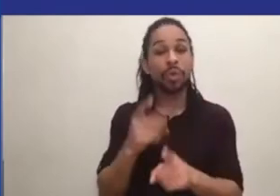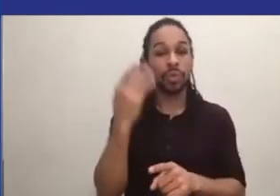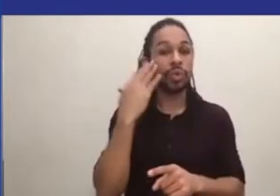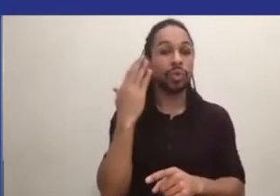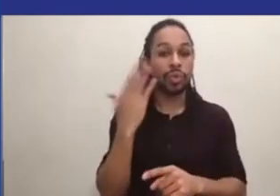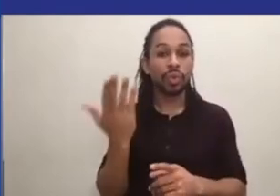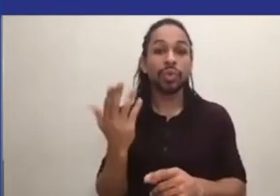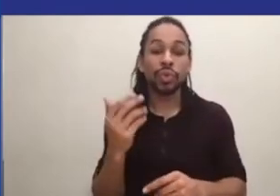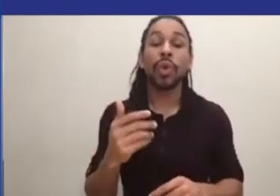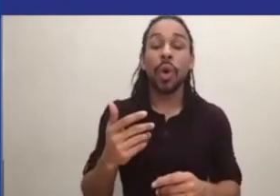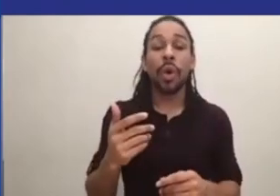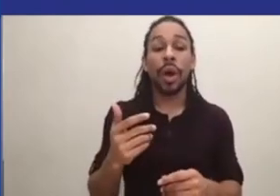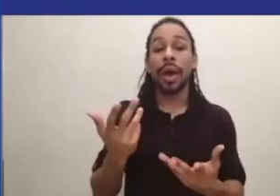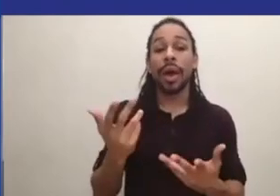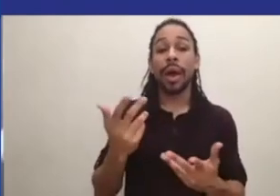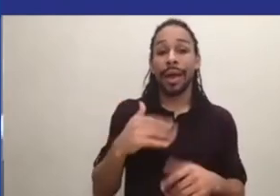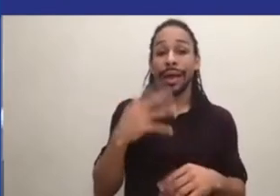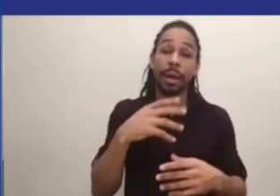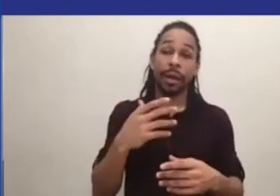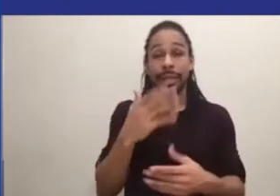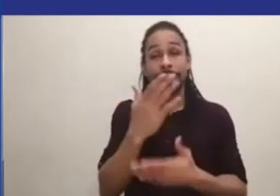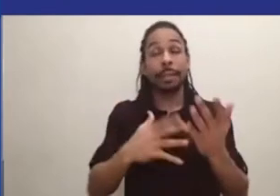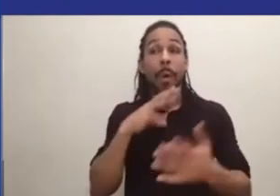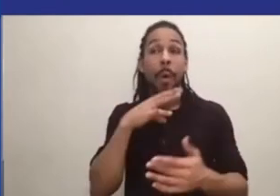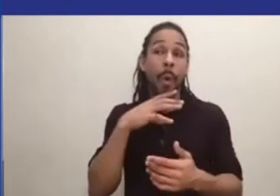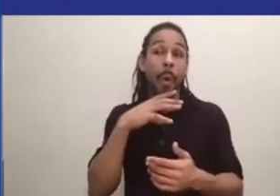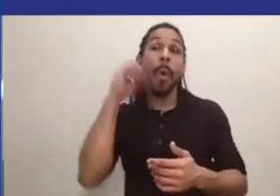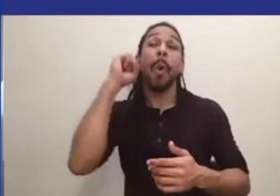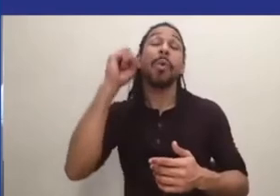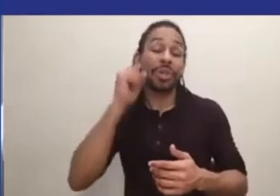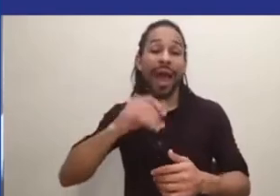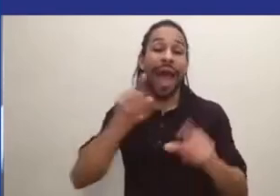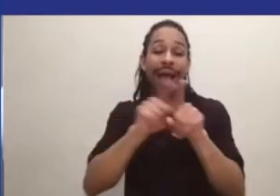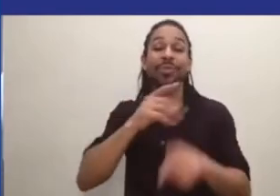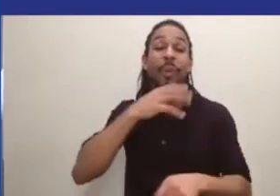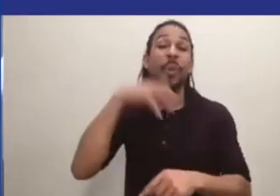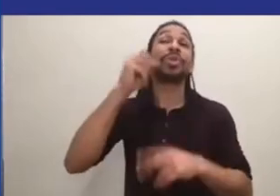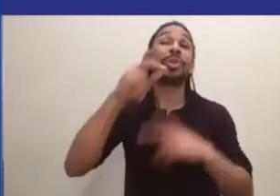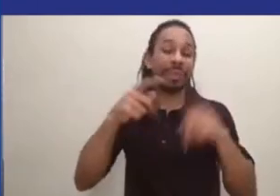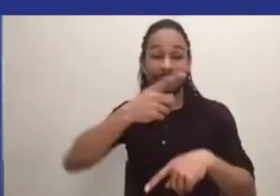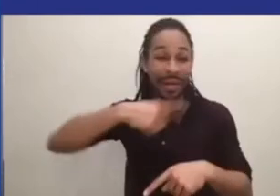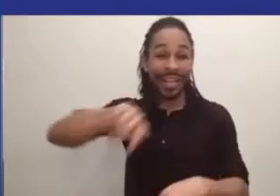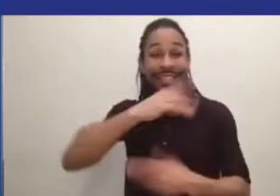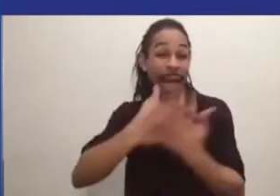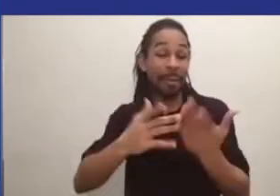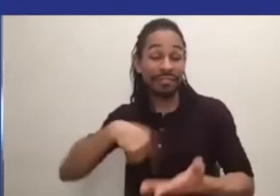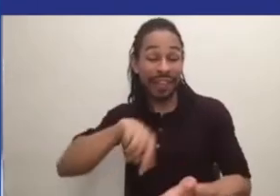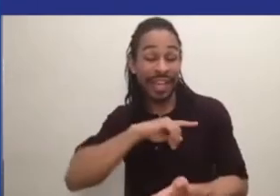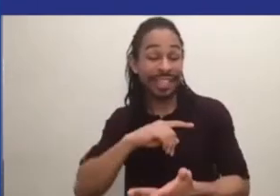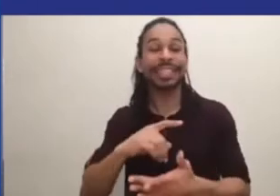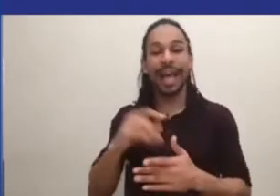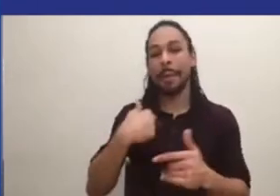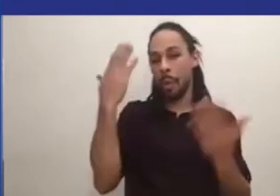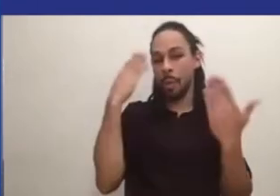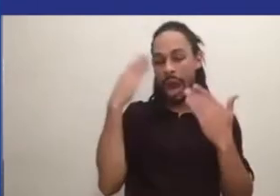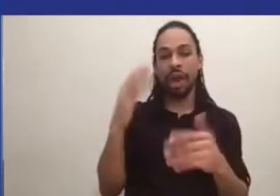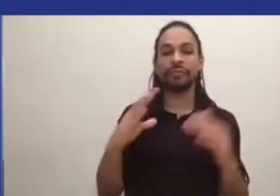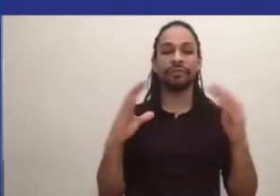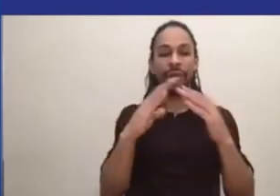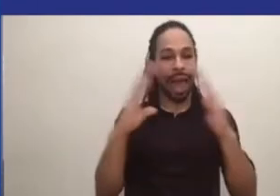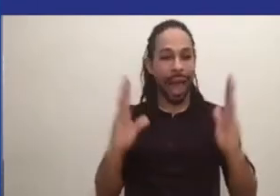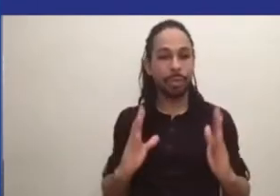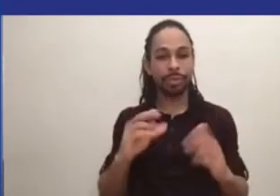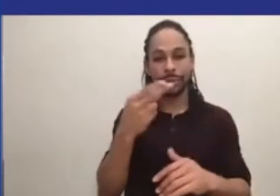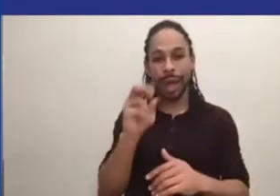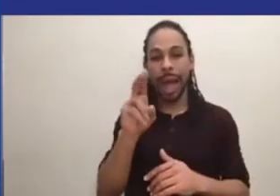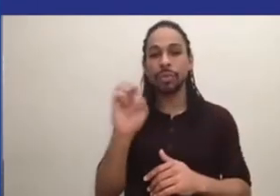about how much older, but, you know, I'm very, very aware of house and club culture, being a Philadelphian. And, you